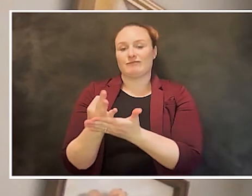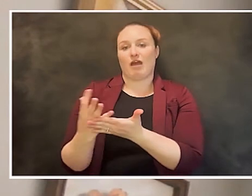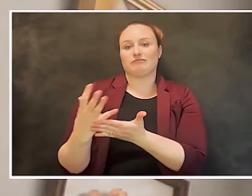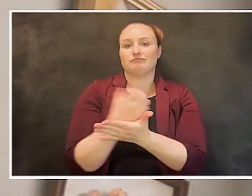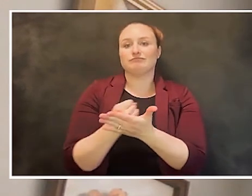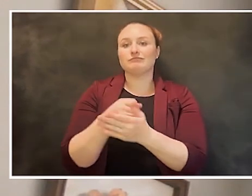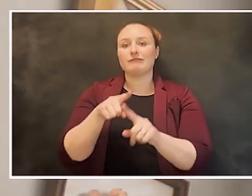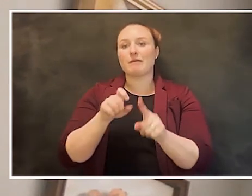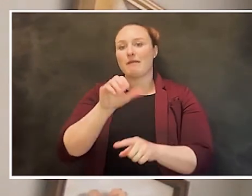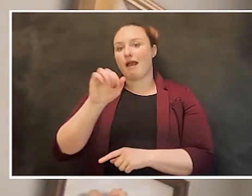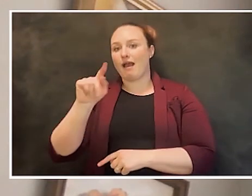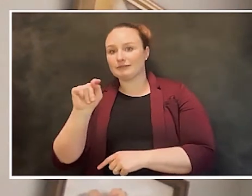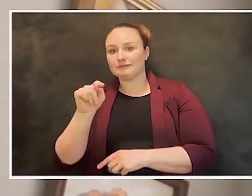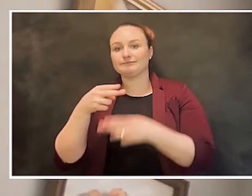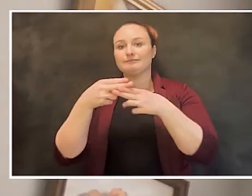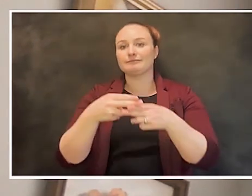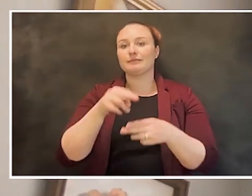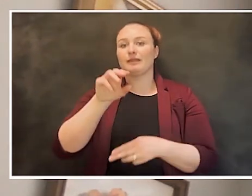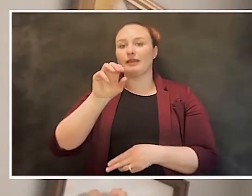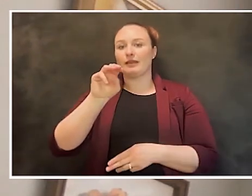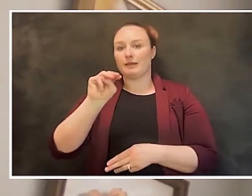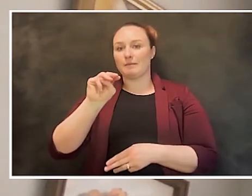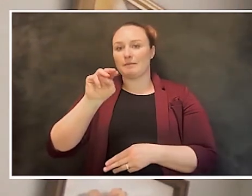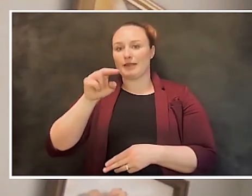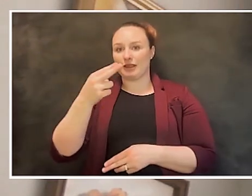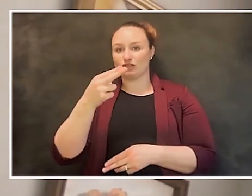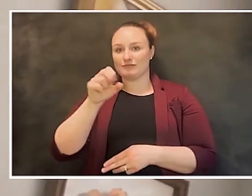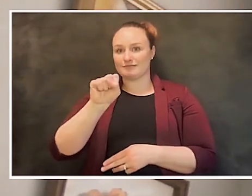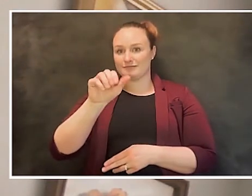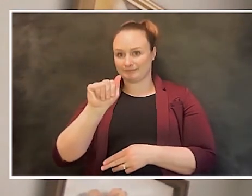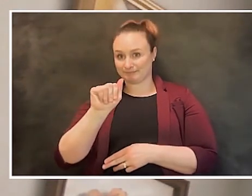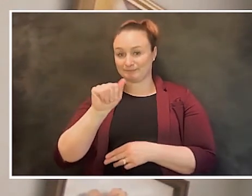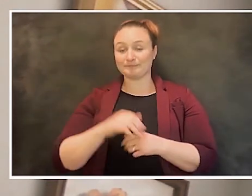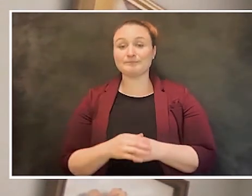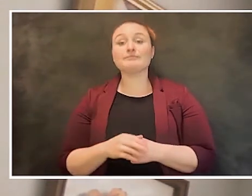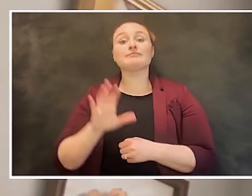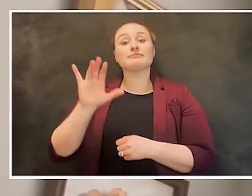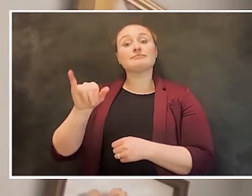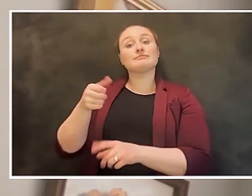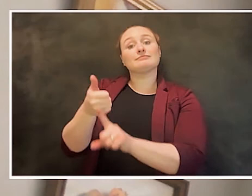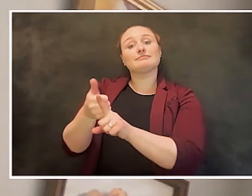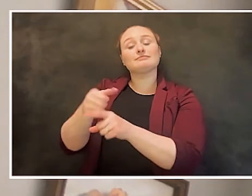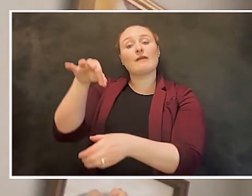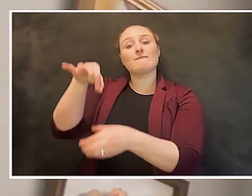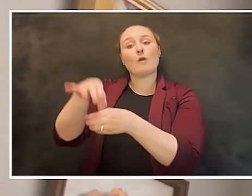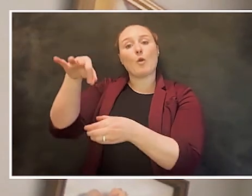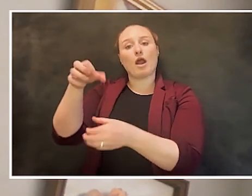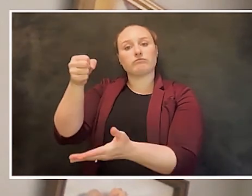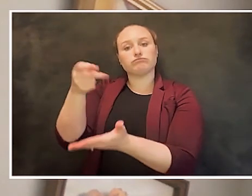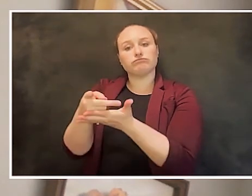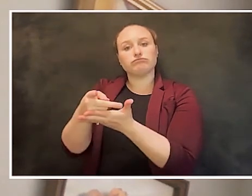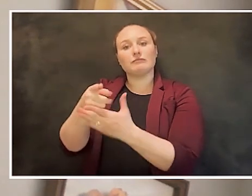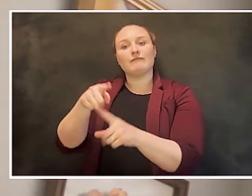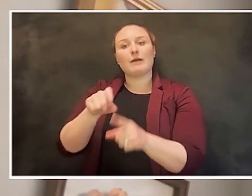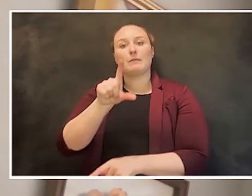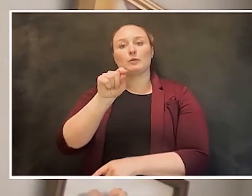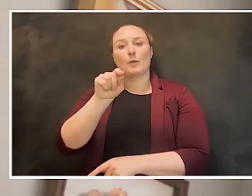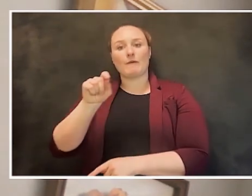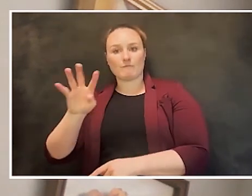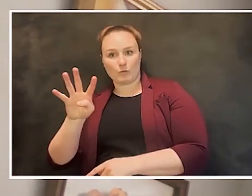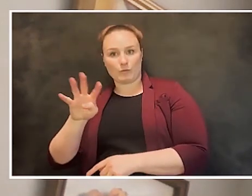Act, also known as MHSA or MHSA, which is a voter-approved proposition from 2004.